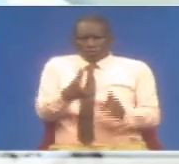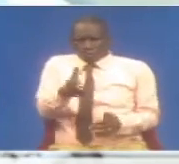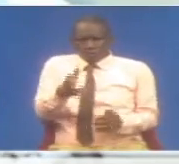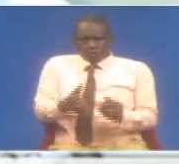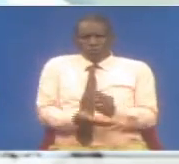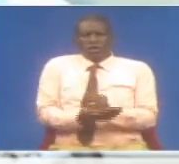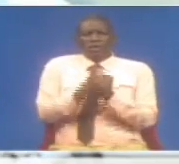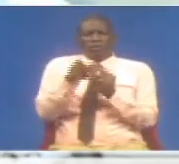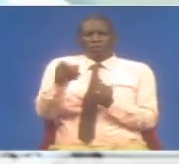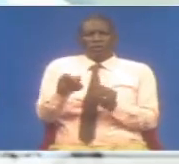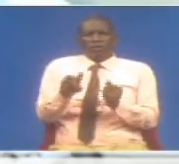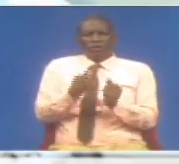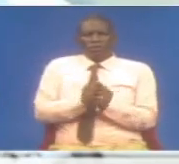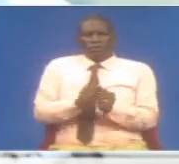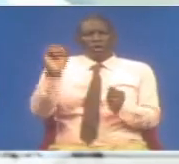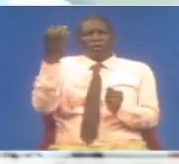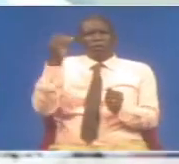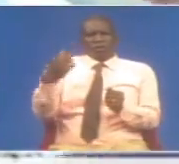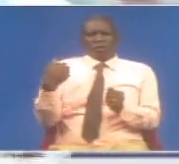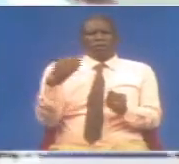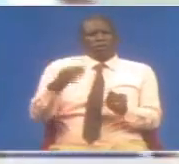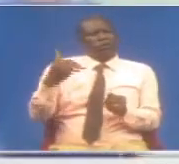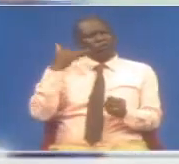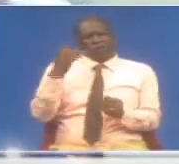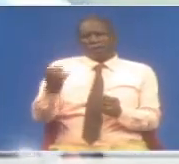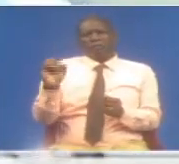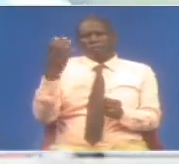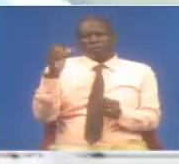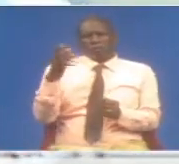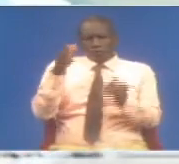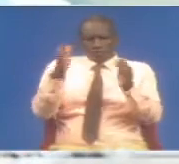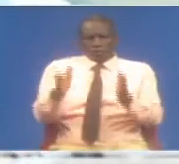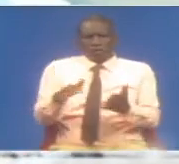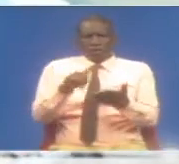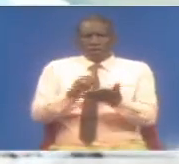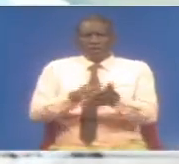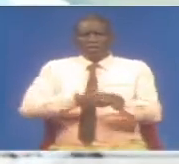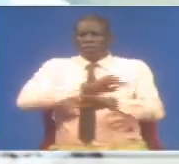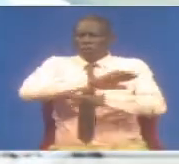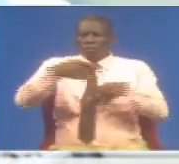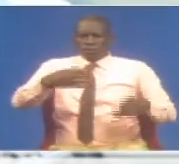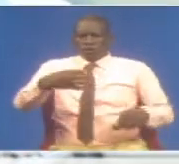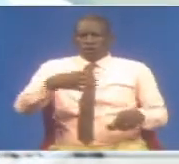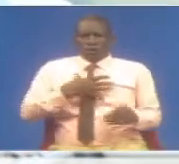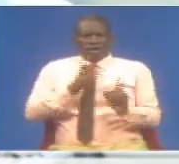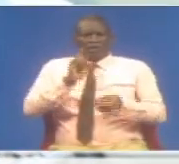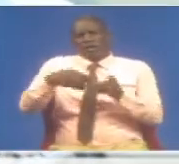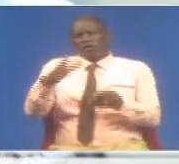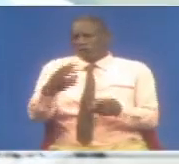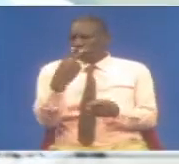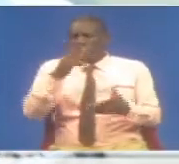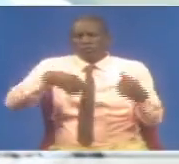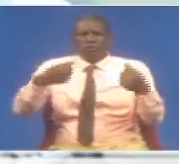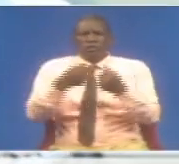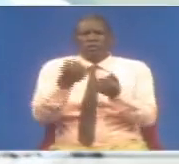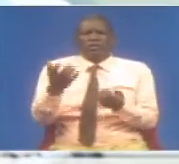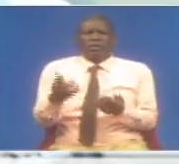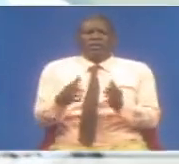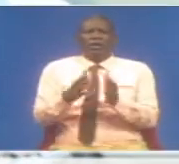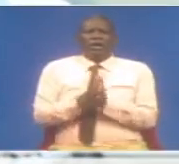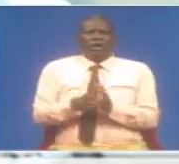her with an ambulance number or call an ambulance for her. That's when we all panicked and ran outside to see what was going on. And